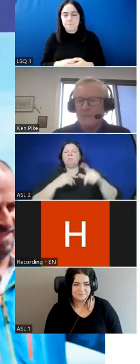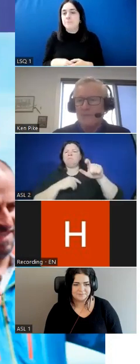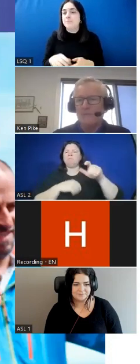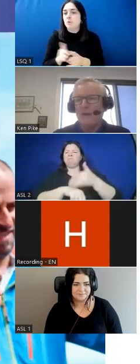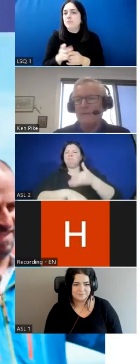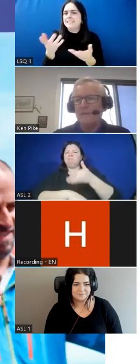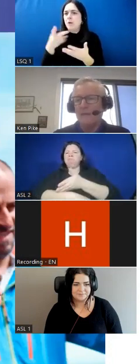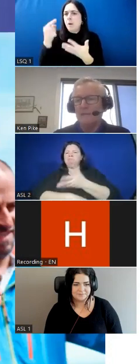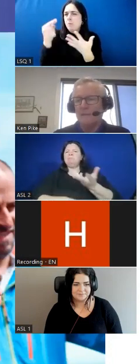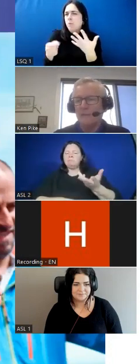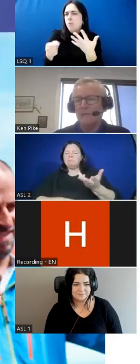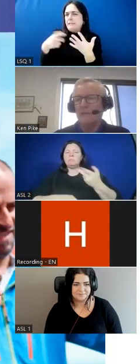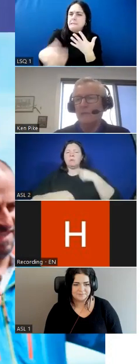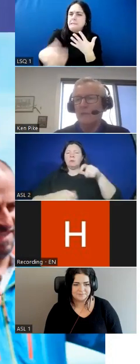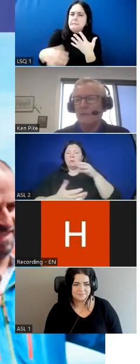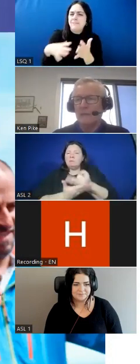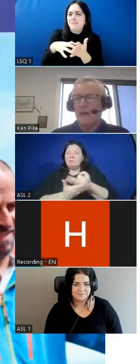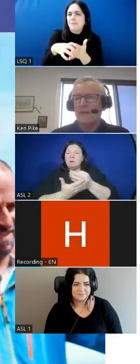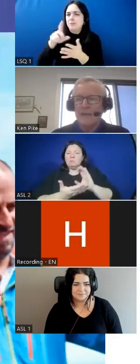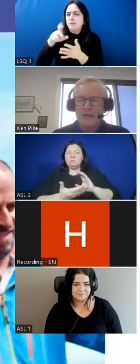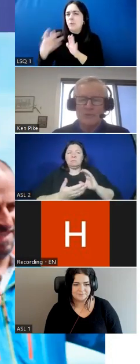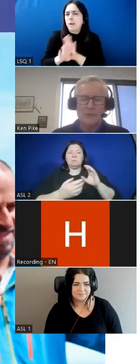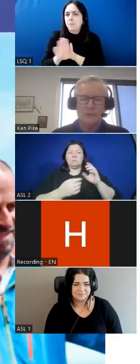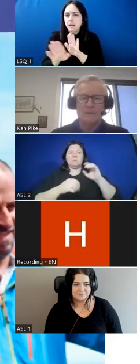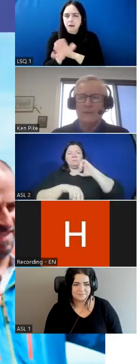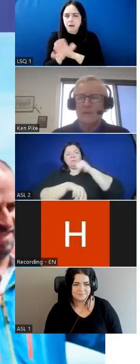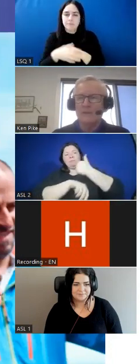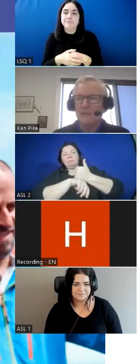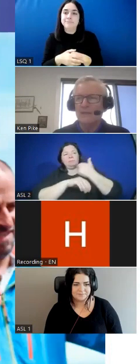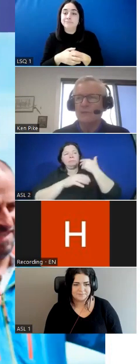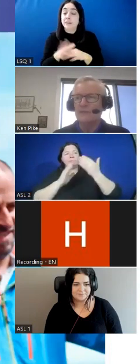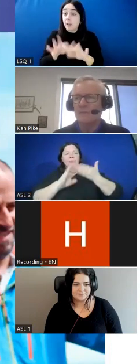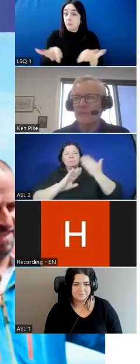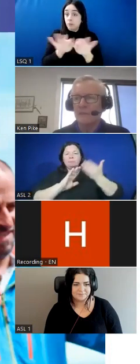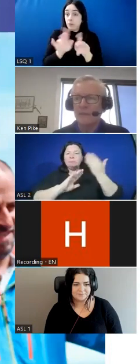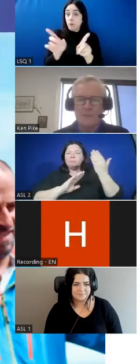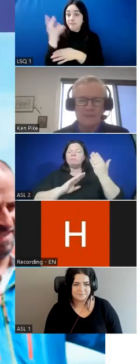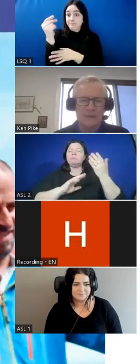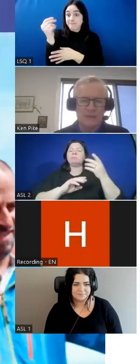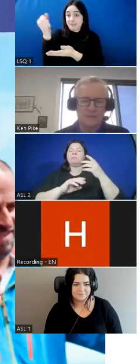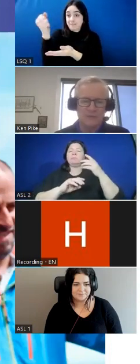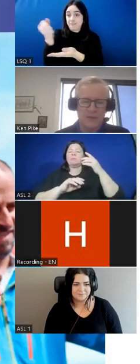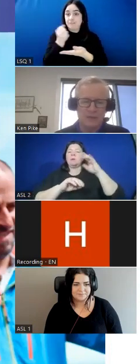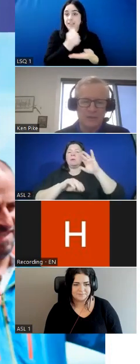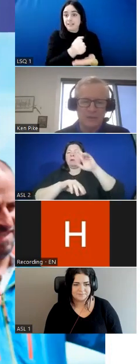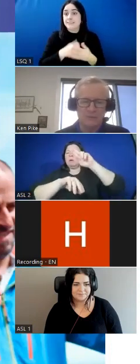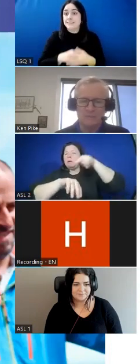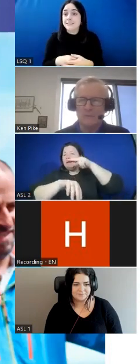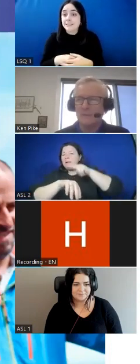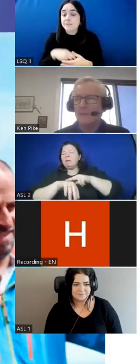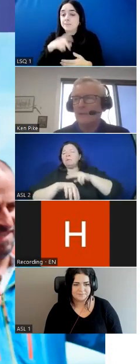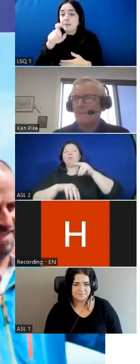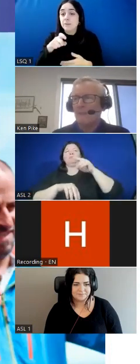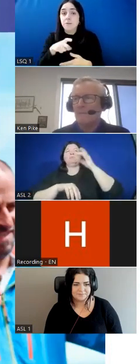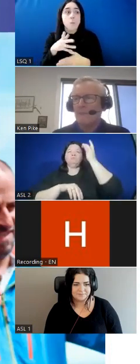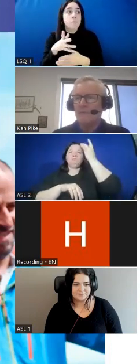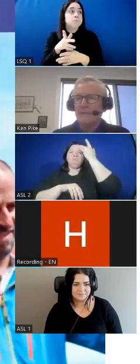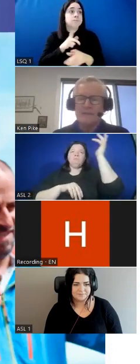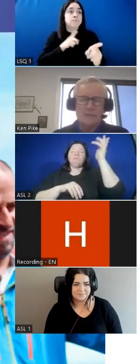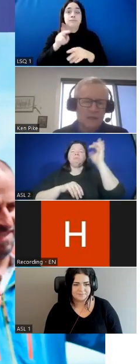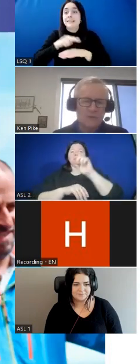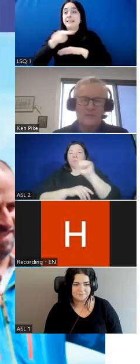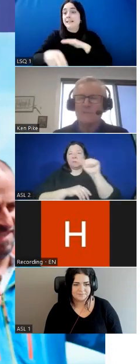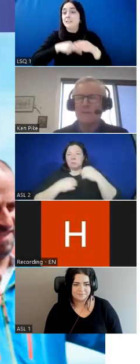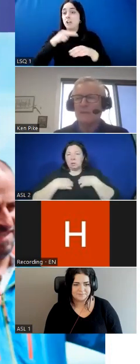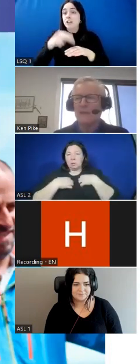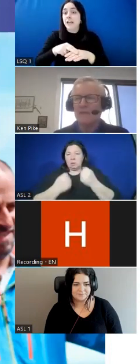We also need to fund and deliver a national intellectual disability mental health strategy. People with